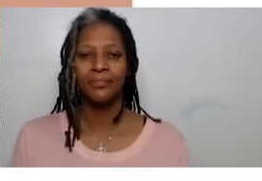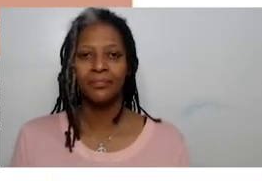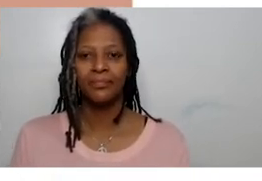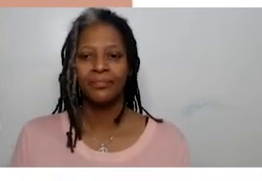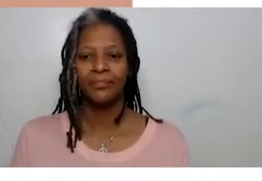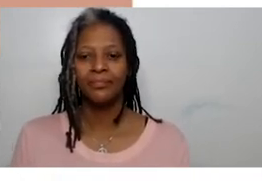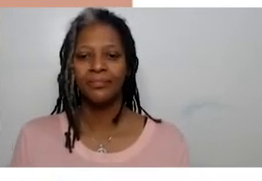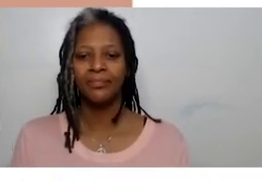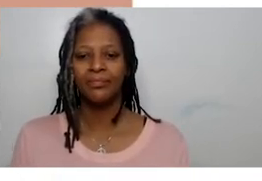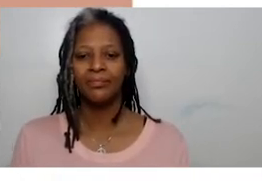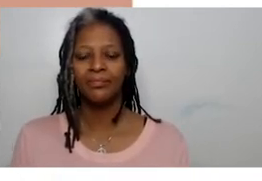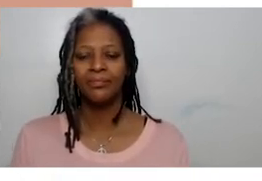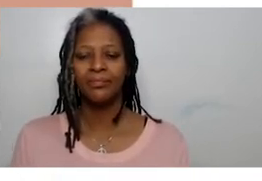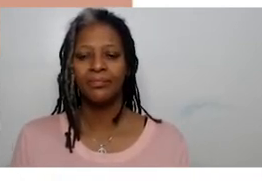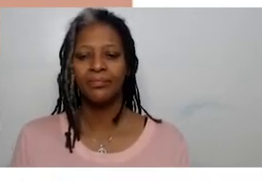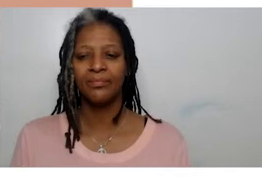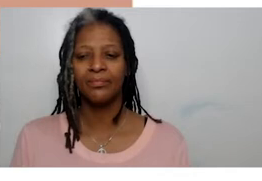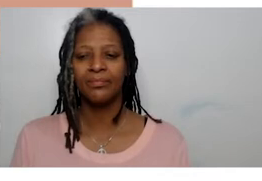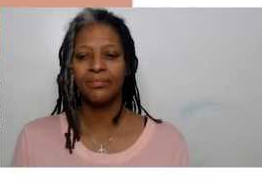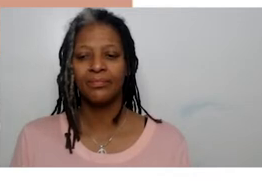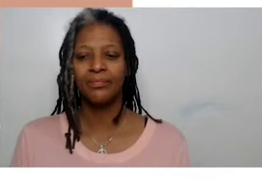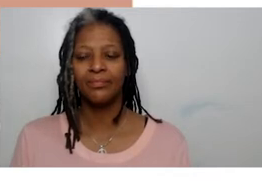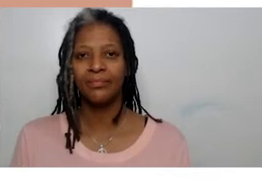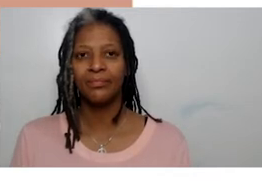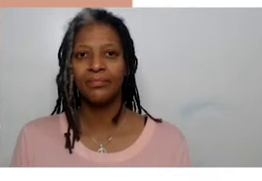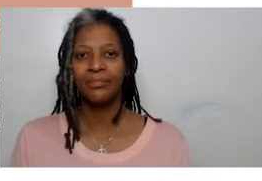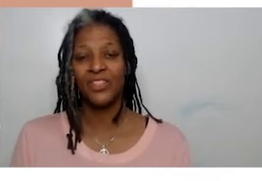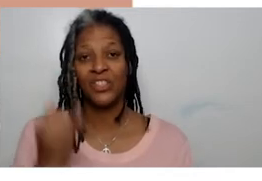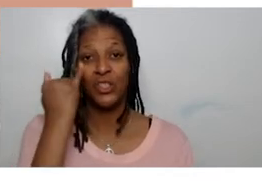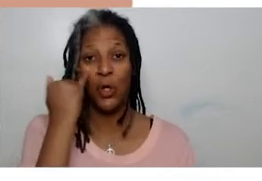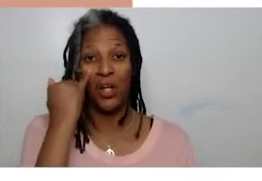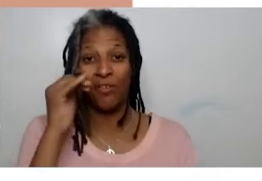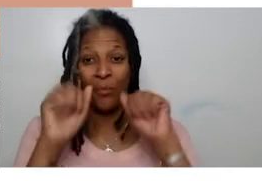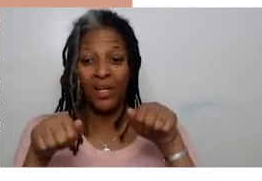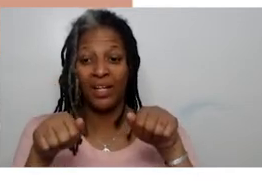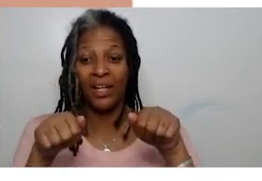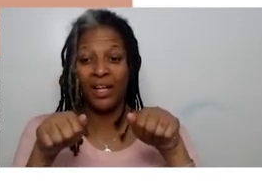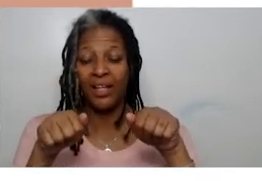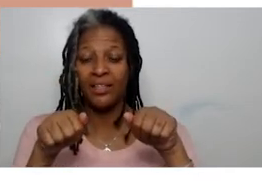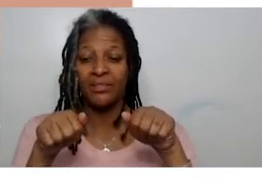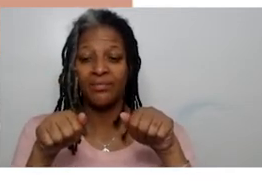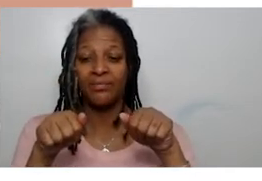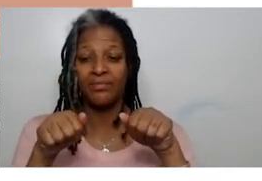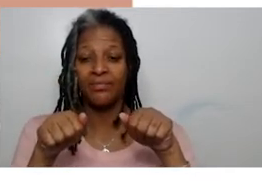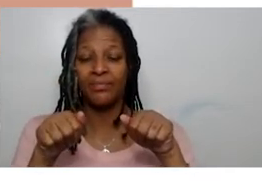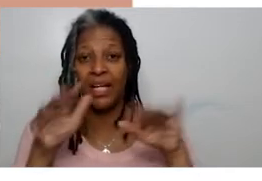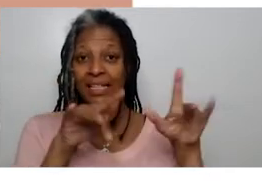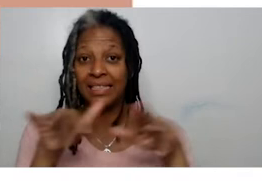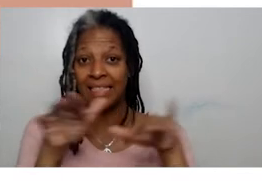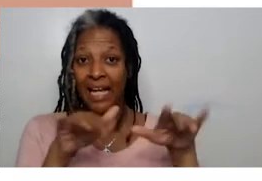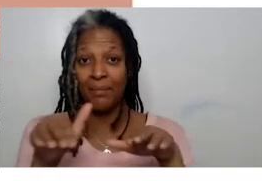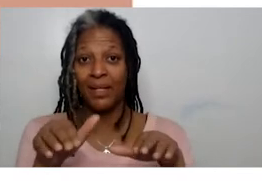All right. So if we could take 2 seconds to type in the chat box, what are